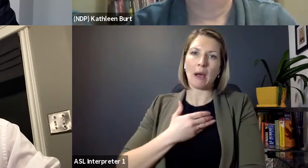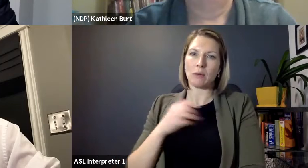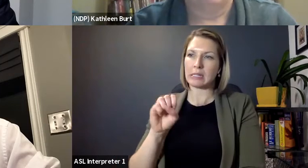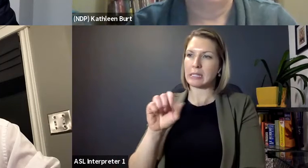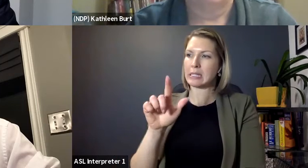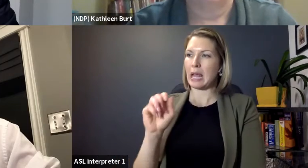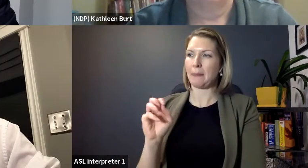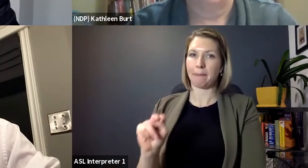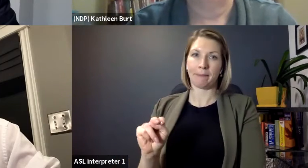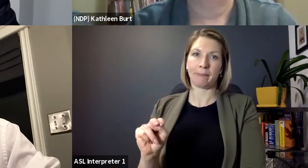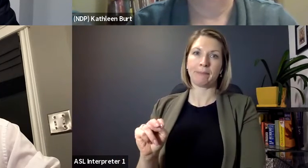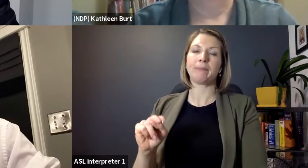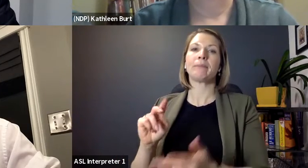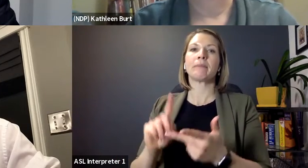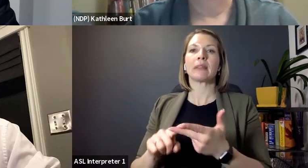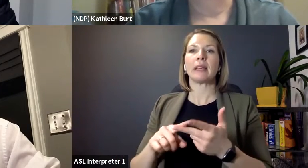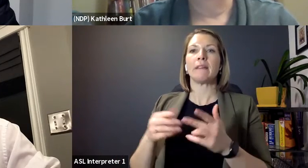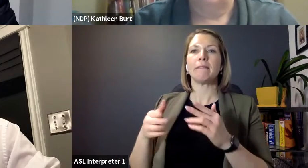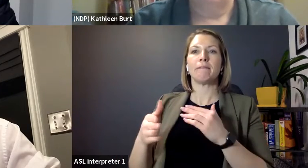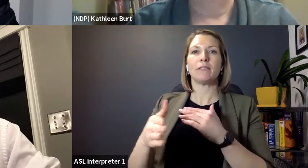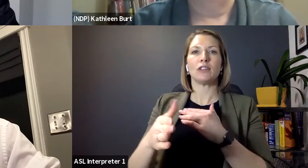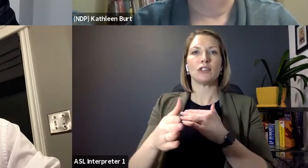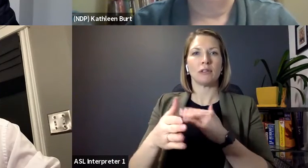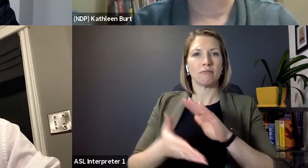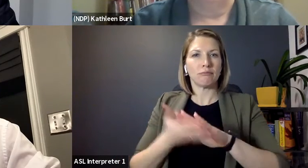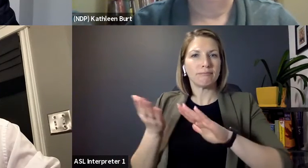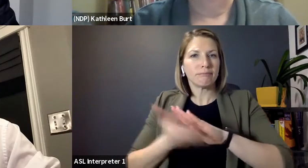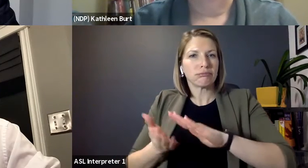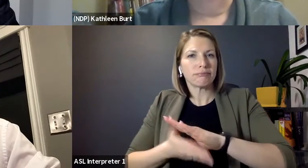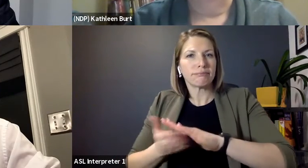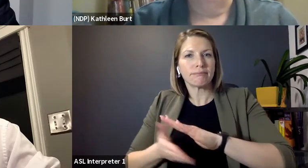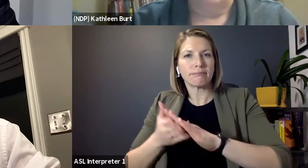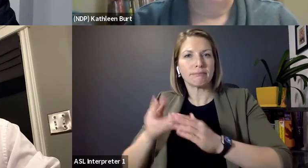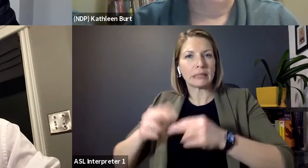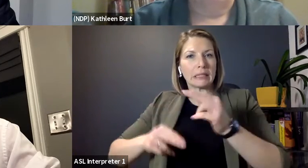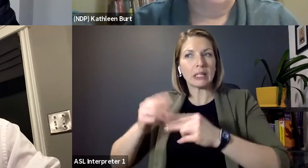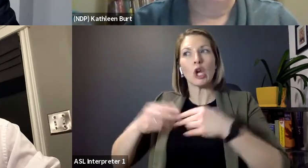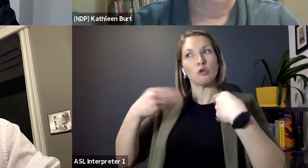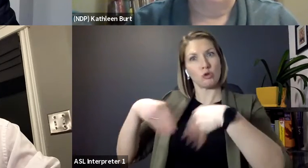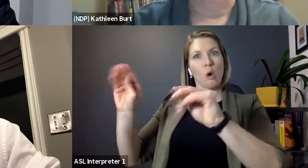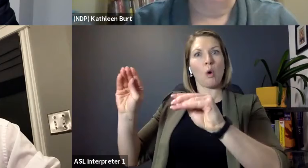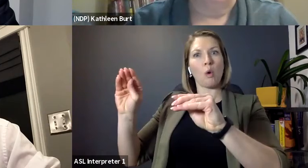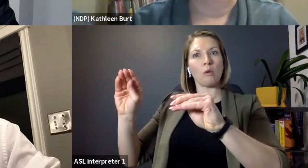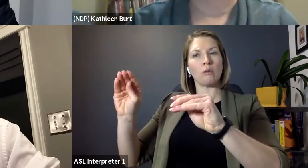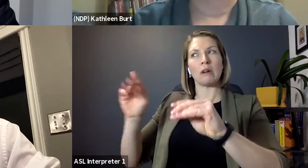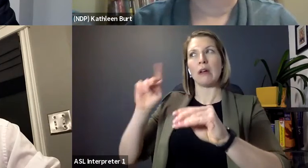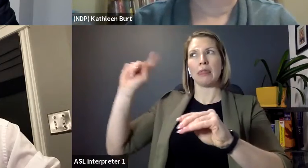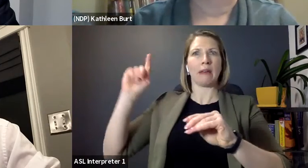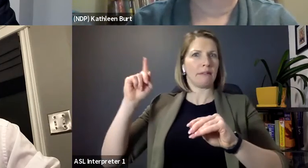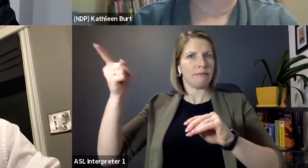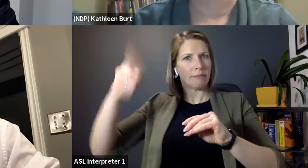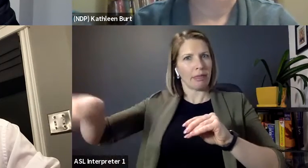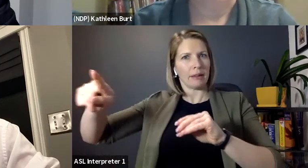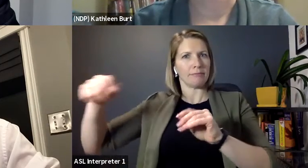our fish processing capacity to another foreign country who is one of our main competitors in the export of